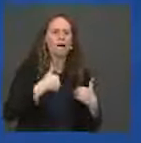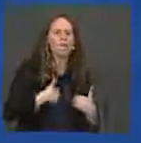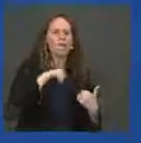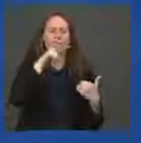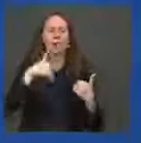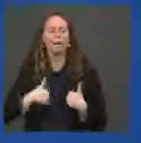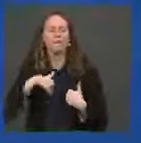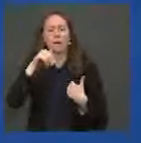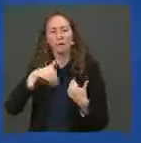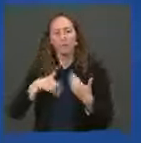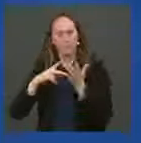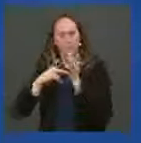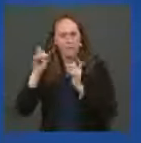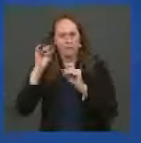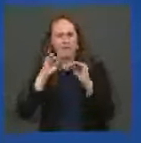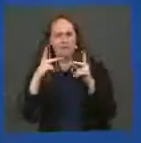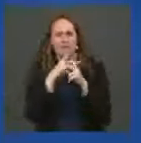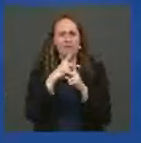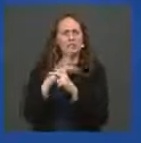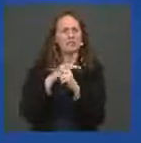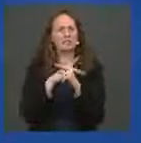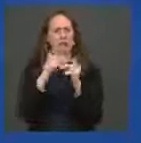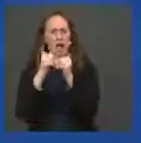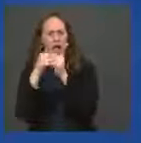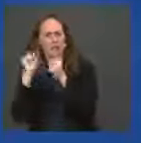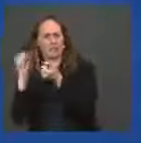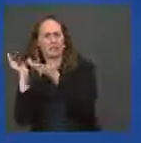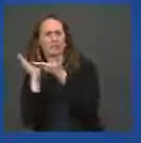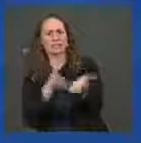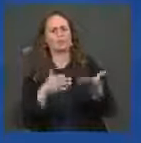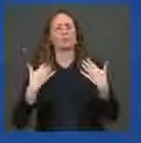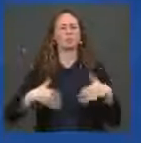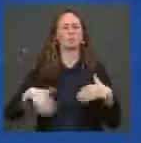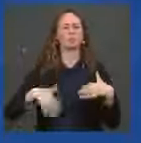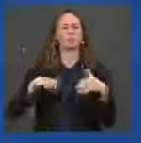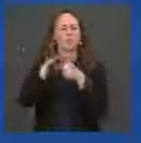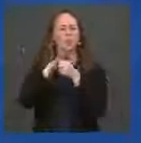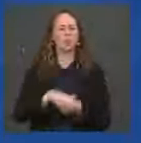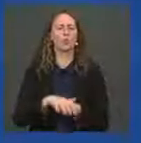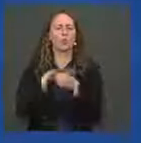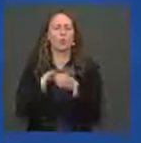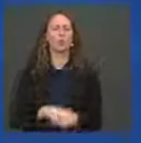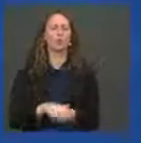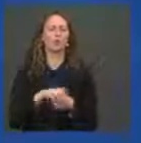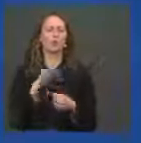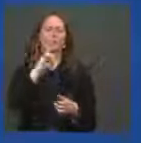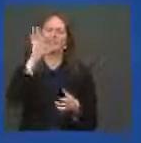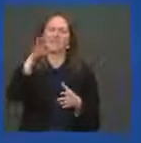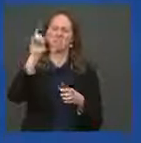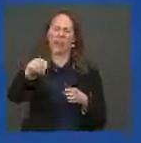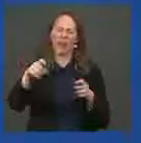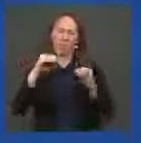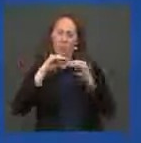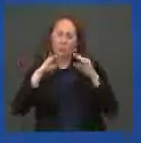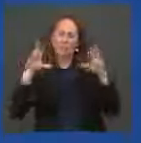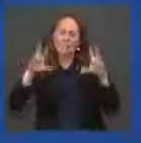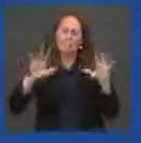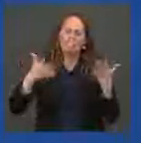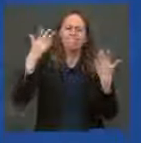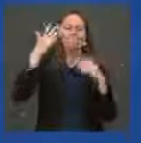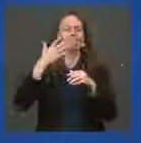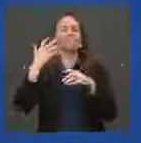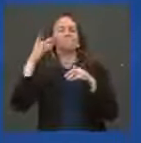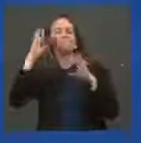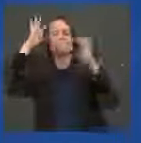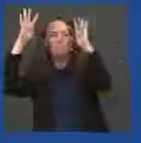systems that have more time built in and our ability to produce, innovate, and partner with our allies. It also means companies